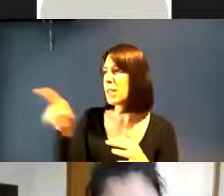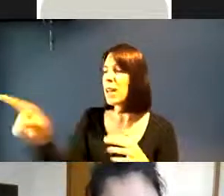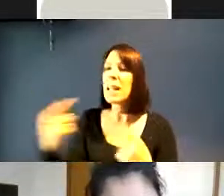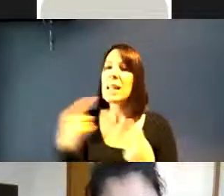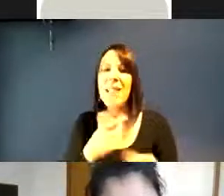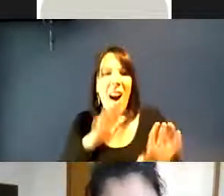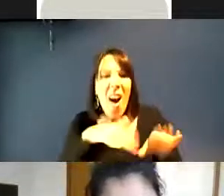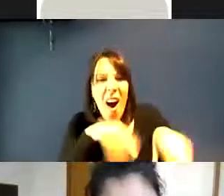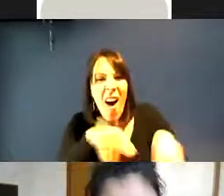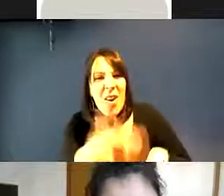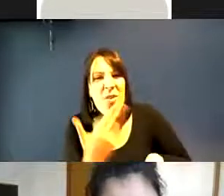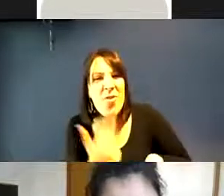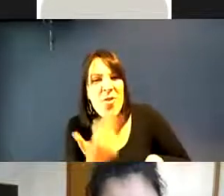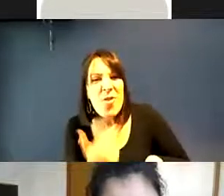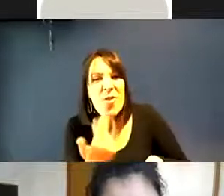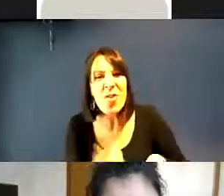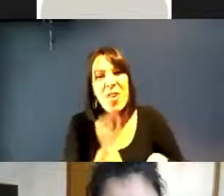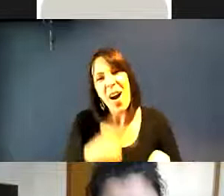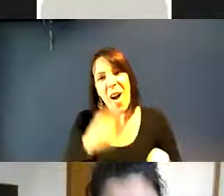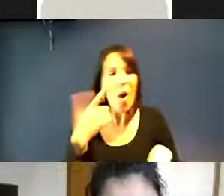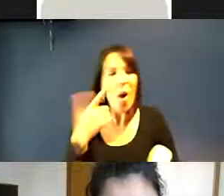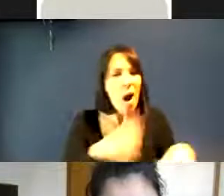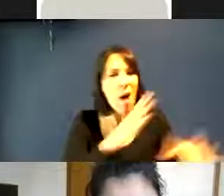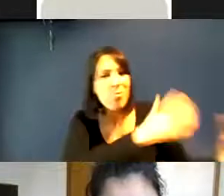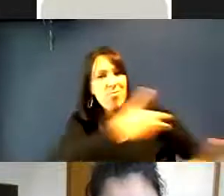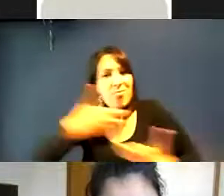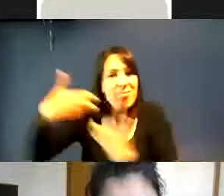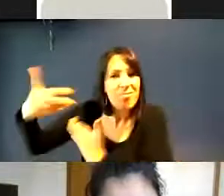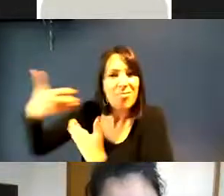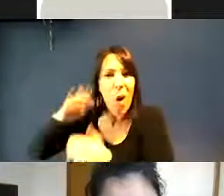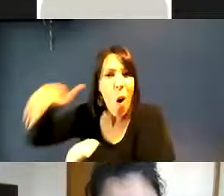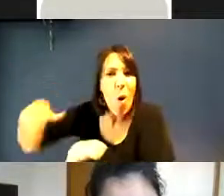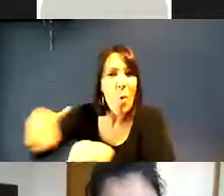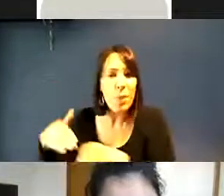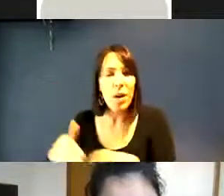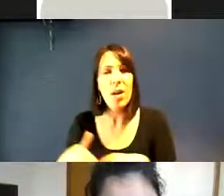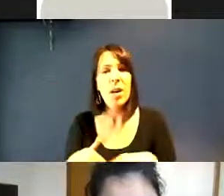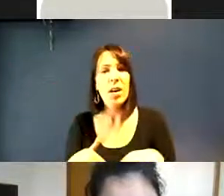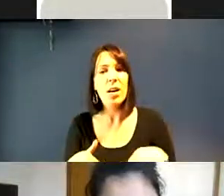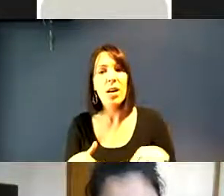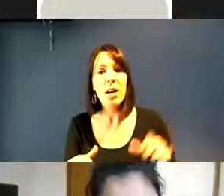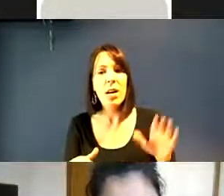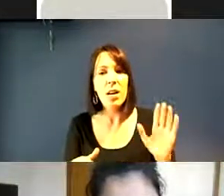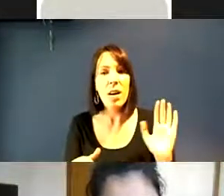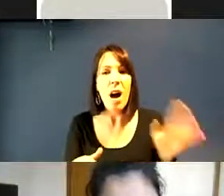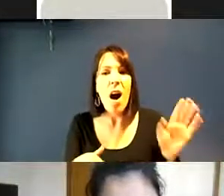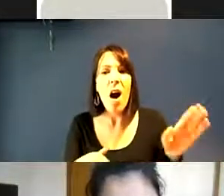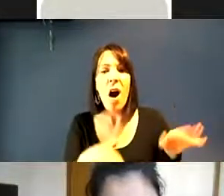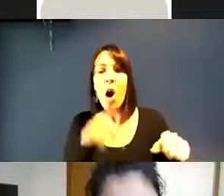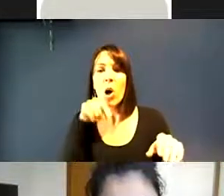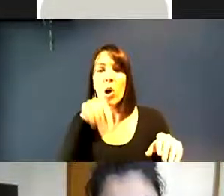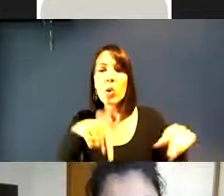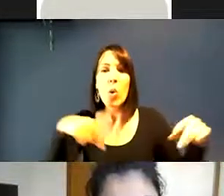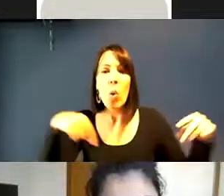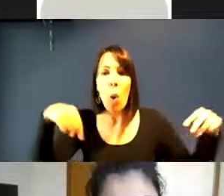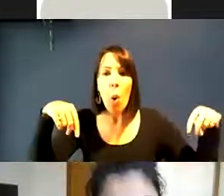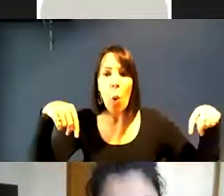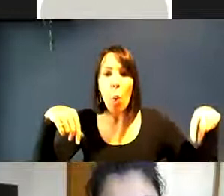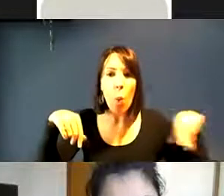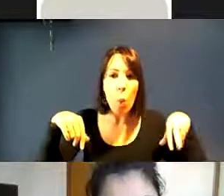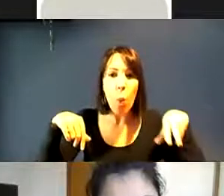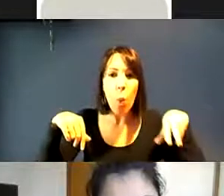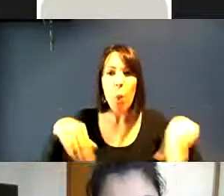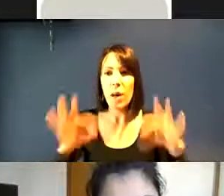cute? Can I take you home? Hey, walking head job. Can I get a freebie? Now that